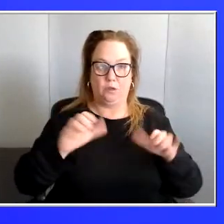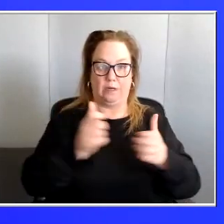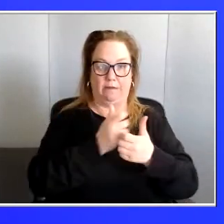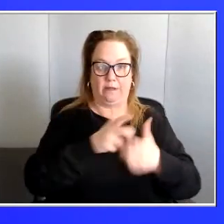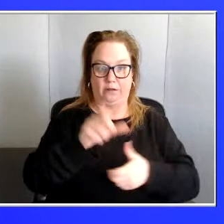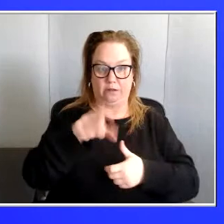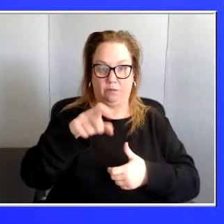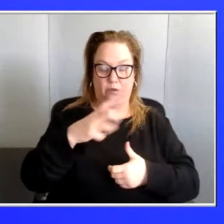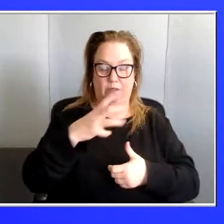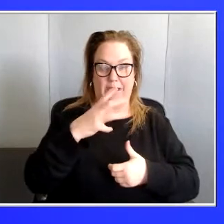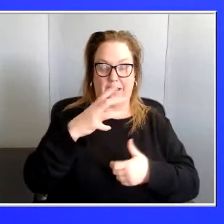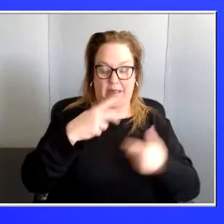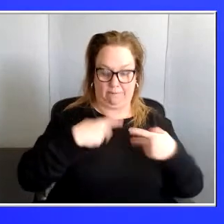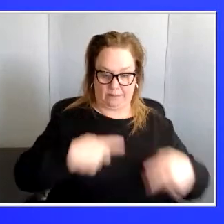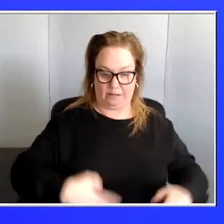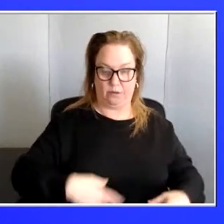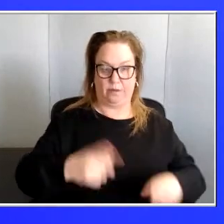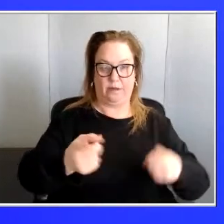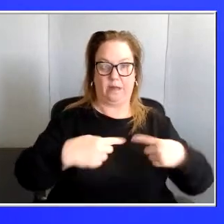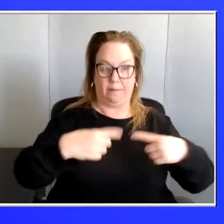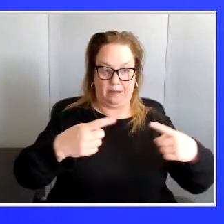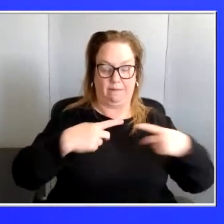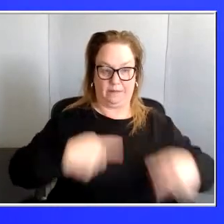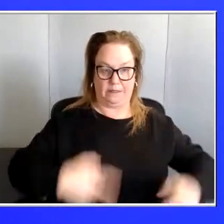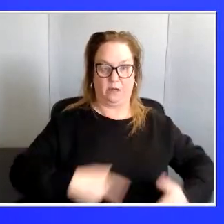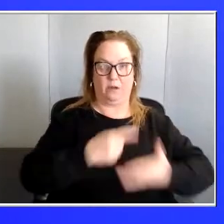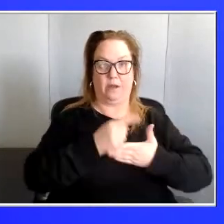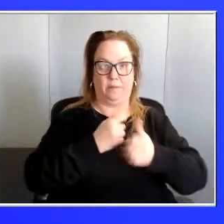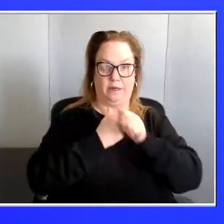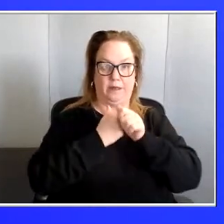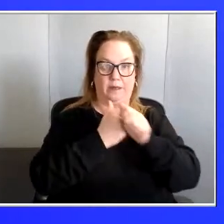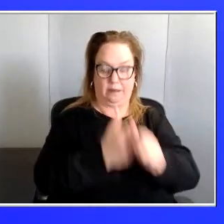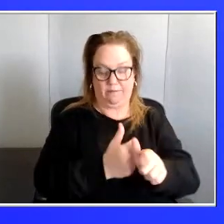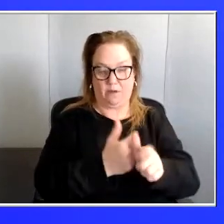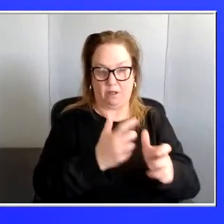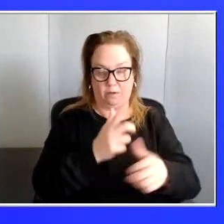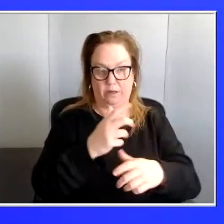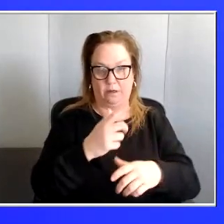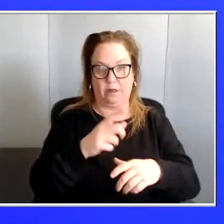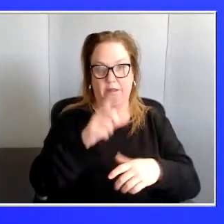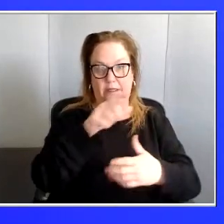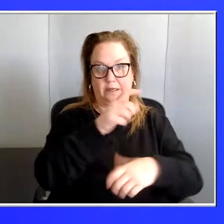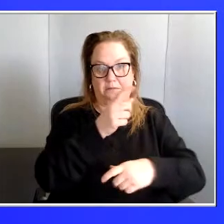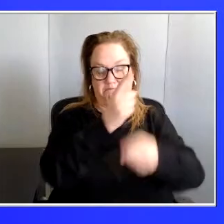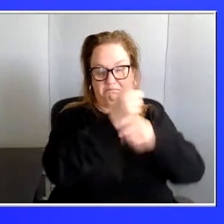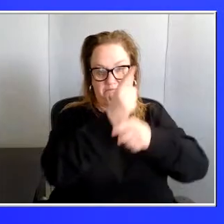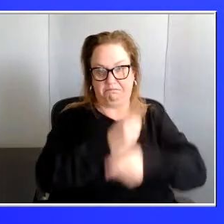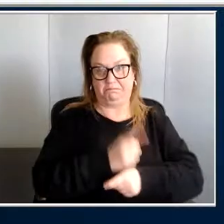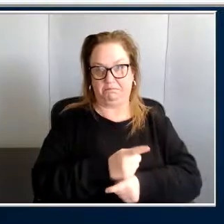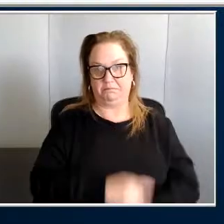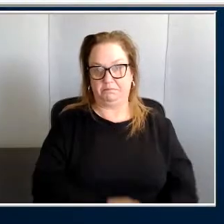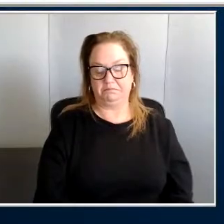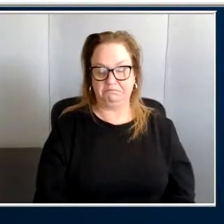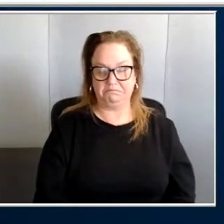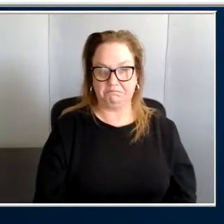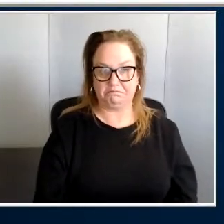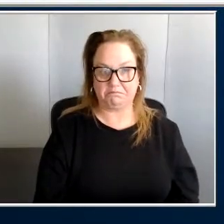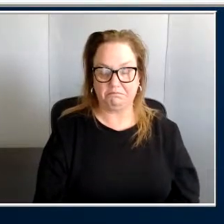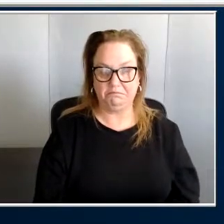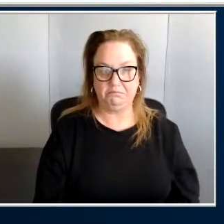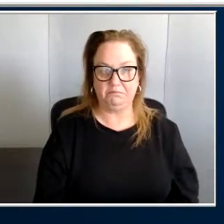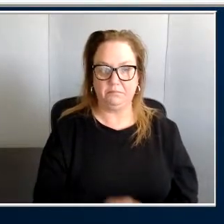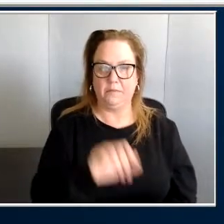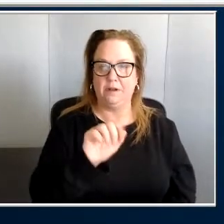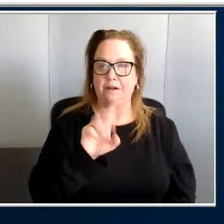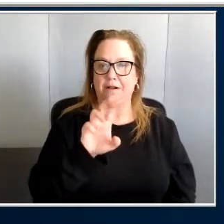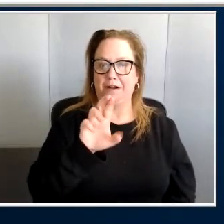of physical therapy, coming to physical therapy and being compliant, they kind of hit those marks pretty regularly. So then, Audra, how proud were